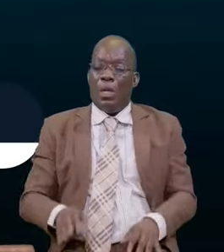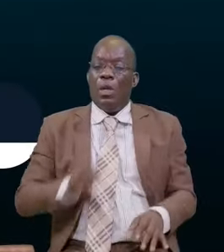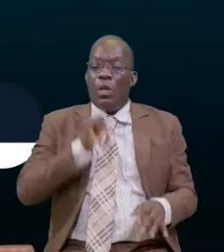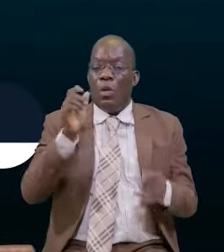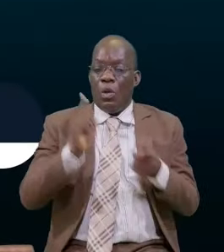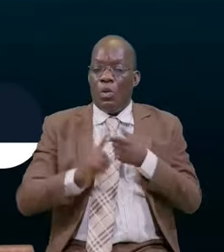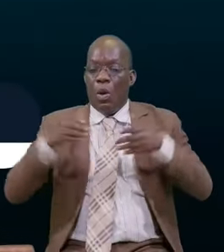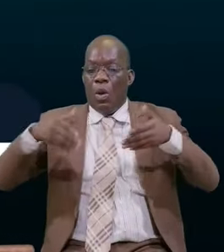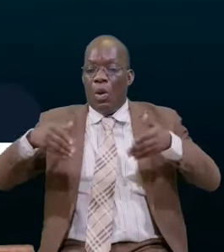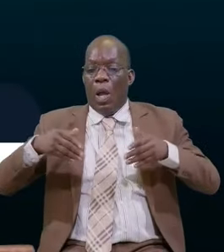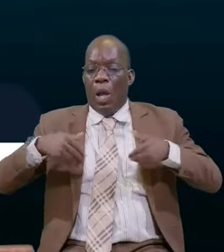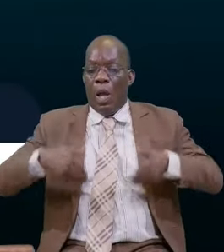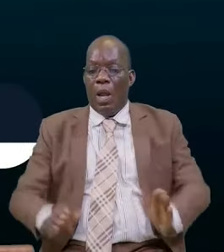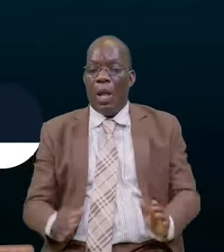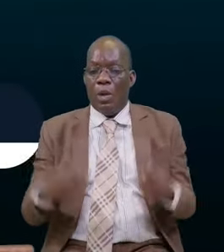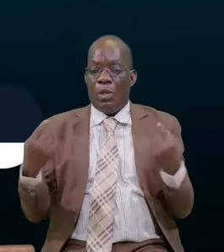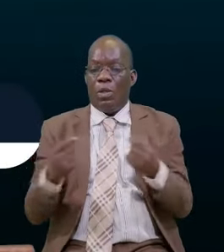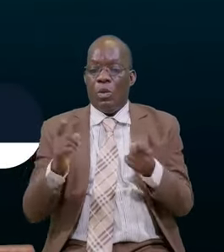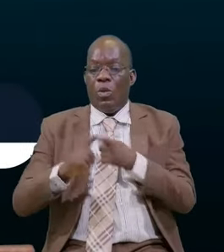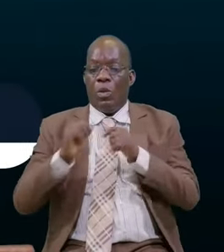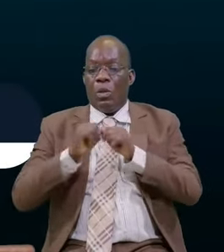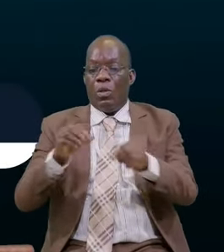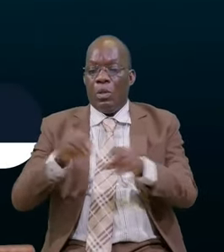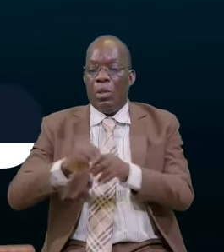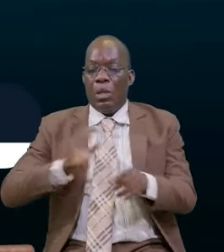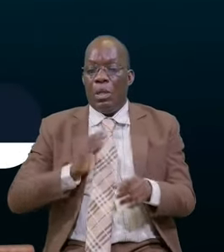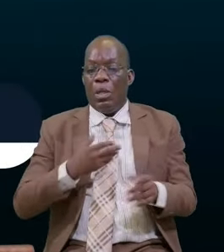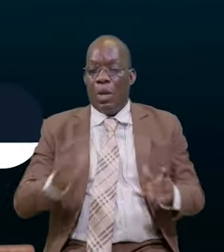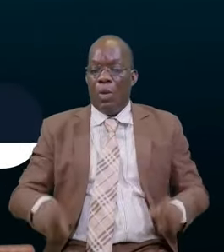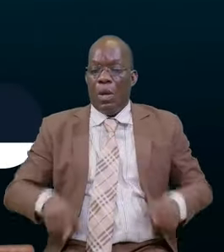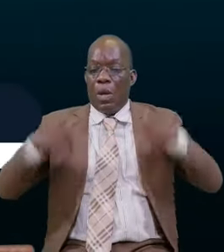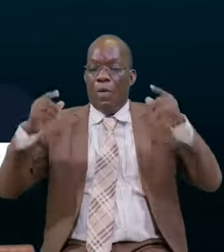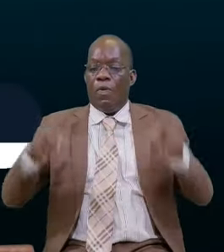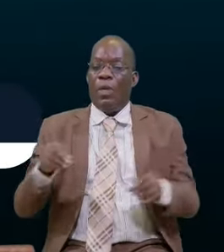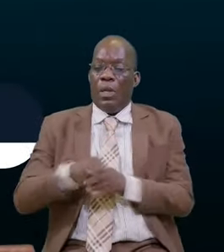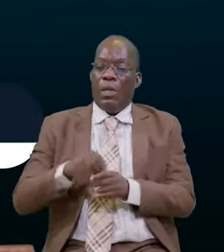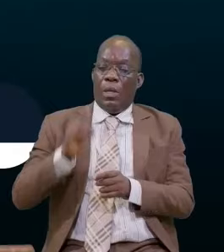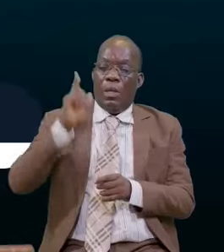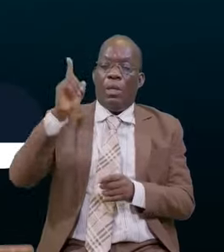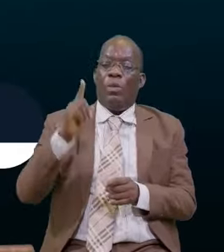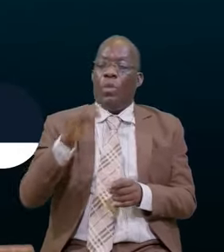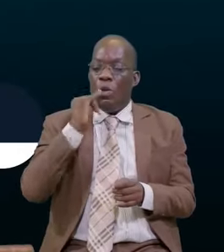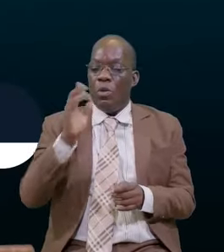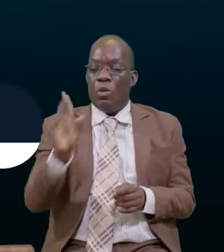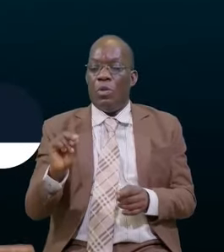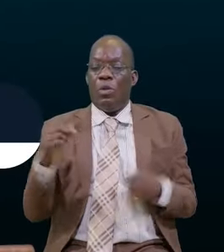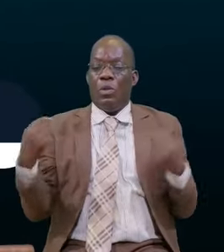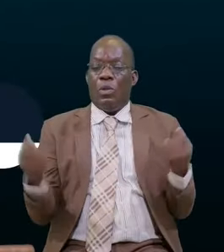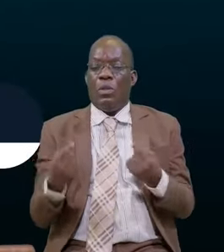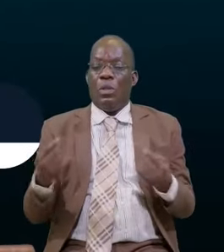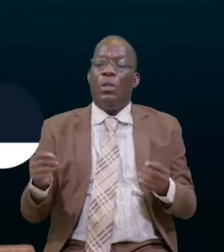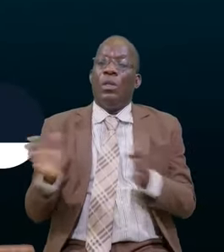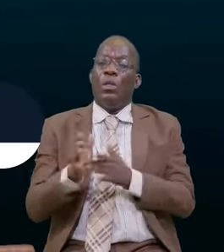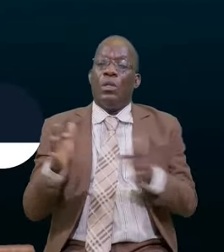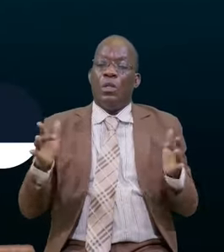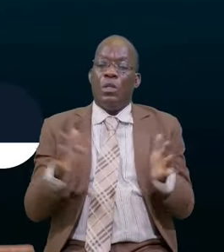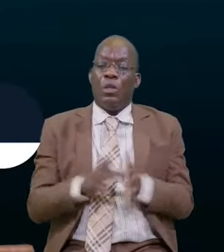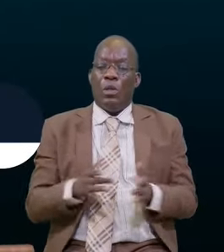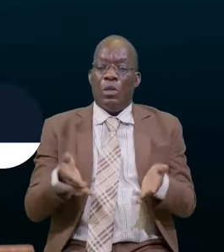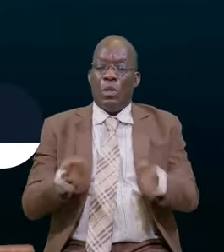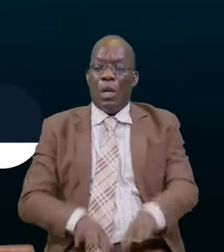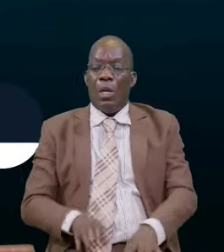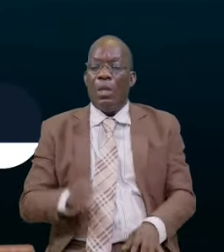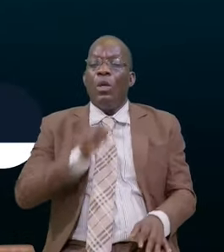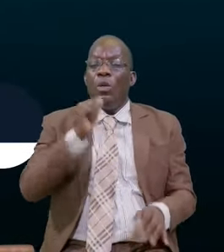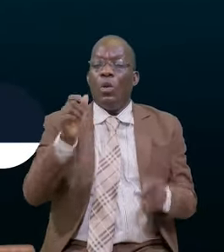sin and in him is no sin Jesus Christ died not to pamper Us in sin but to take away